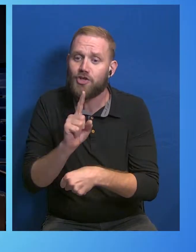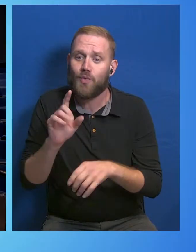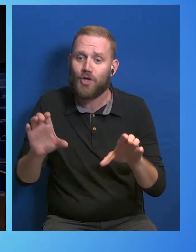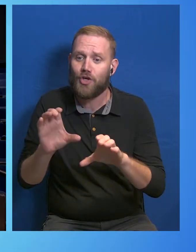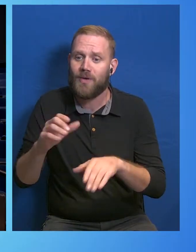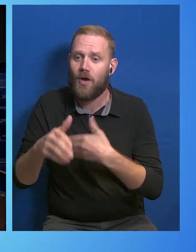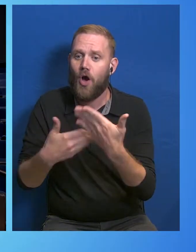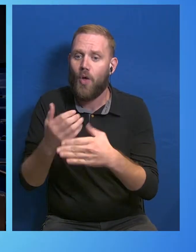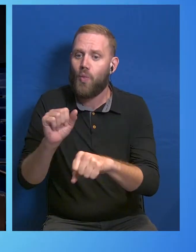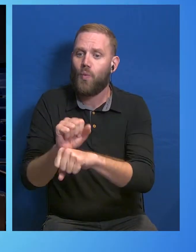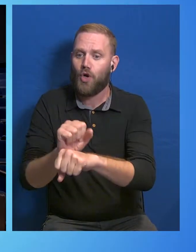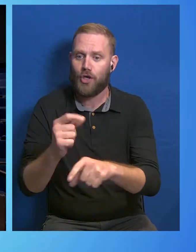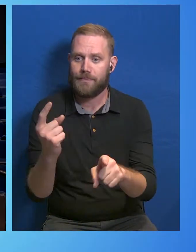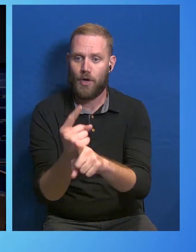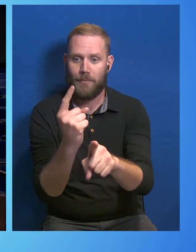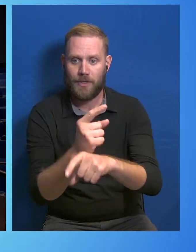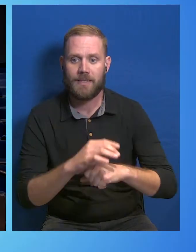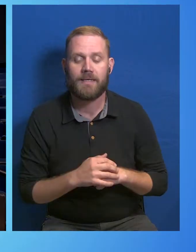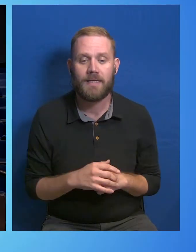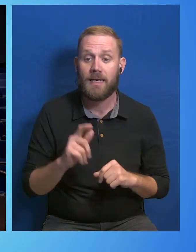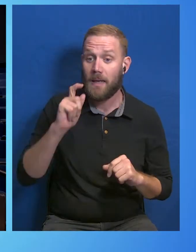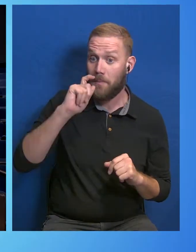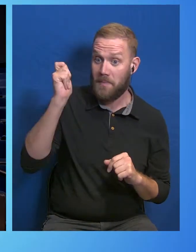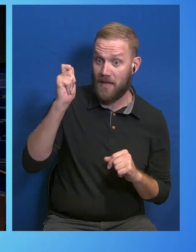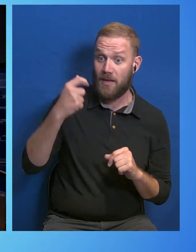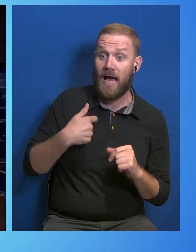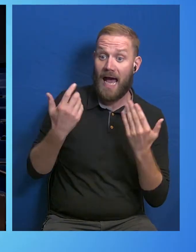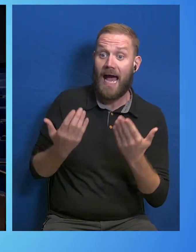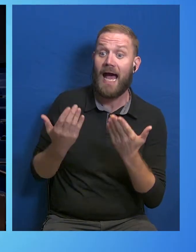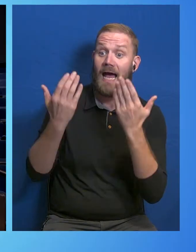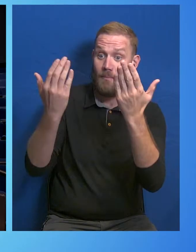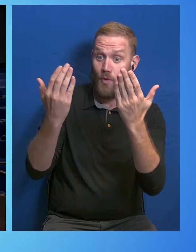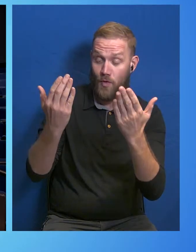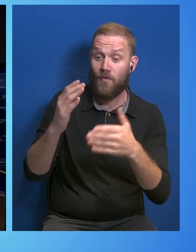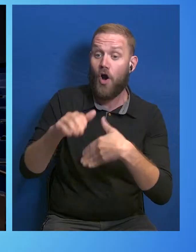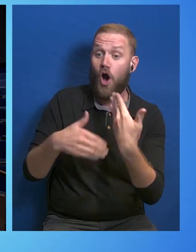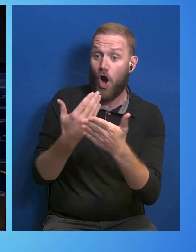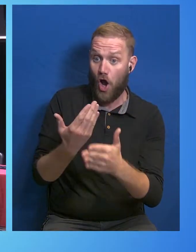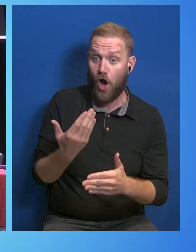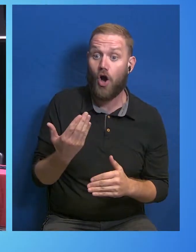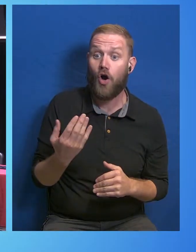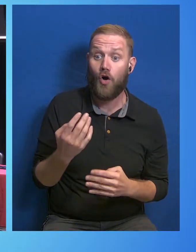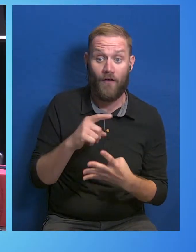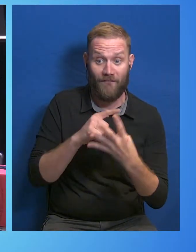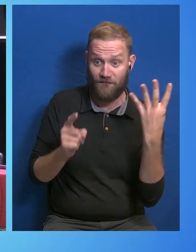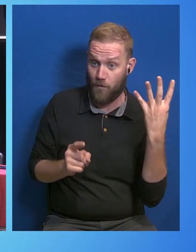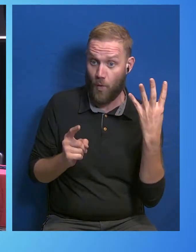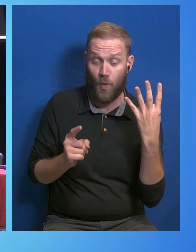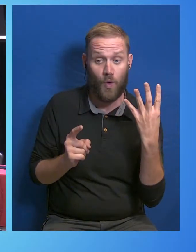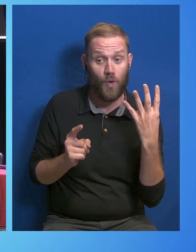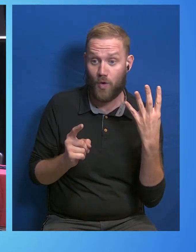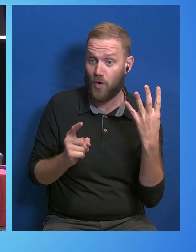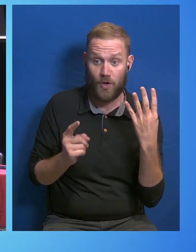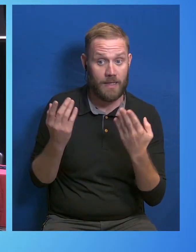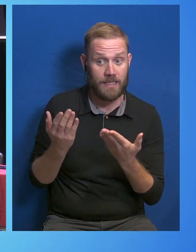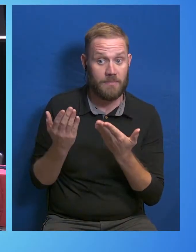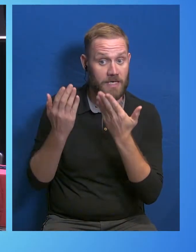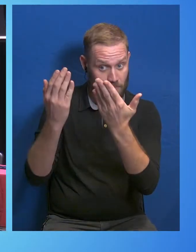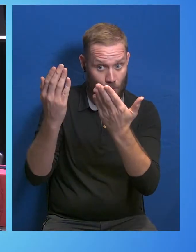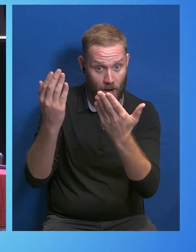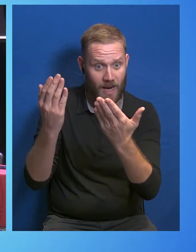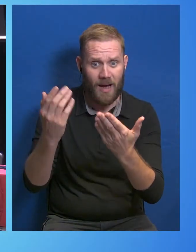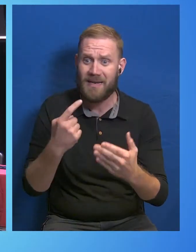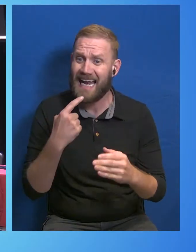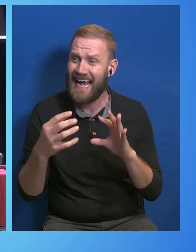Yes. Given that, I move that all 4 of these be approved as written. Is that okay? Did I say